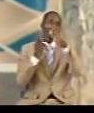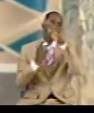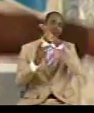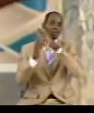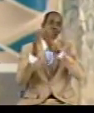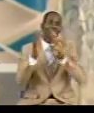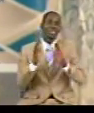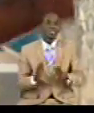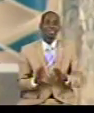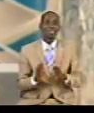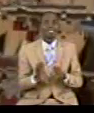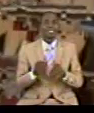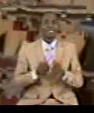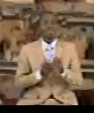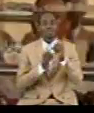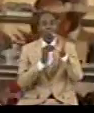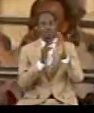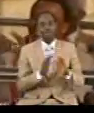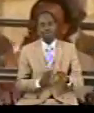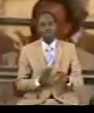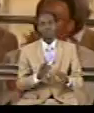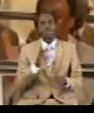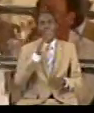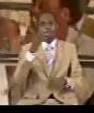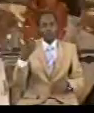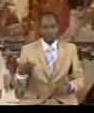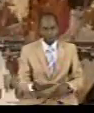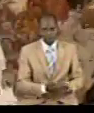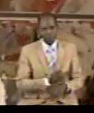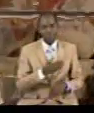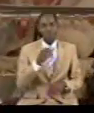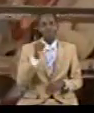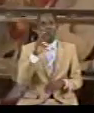Adeaga. You are welcome, sir.